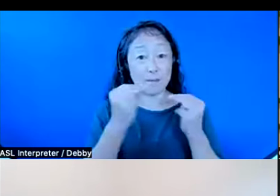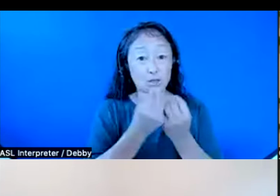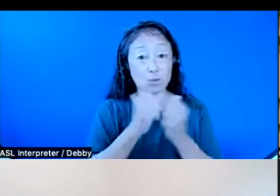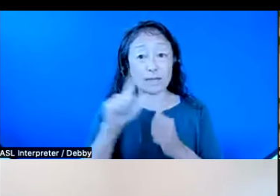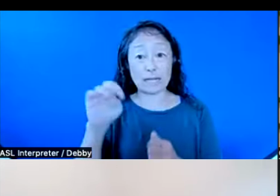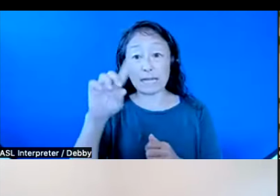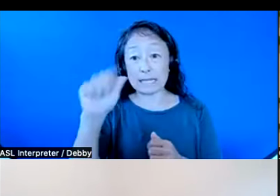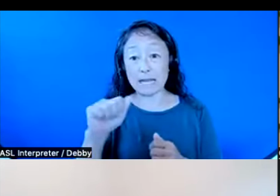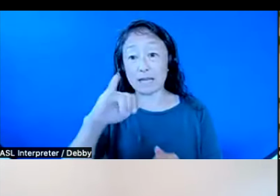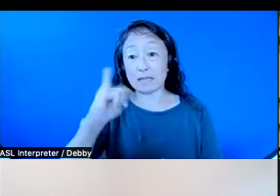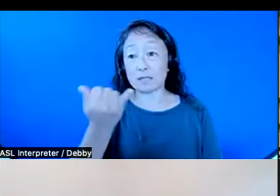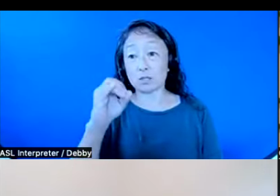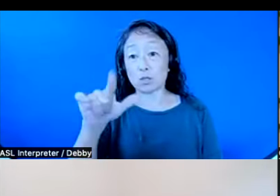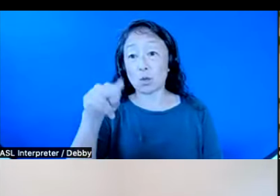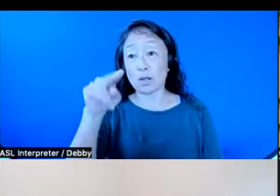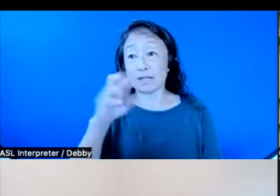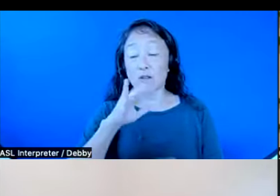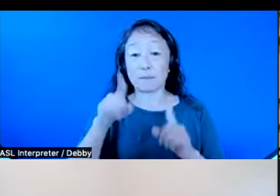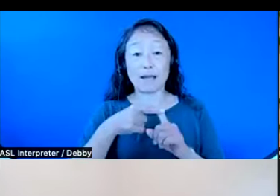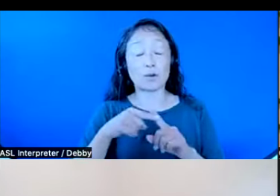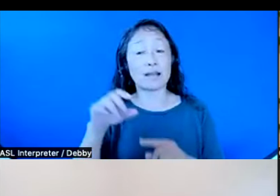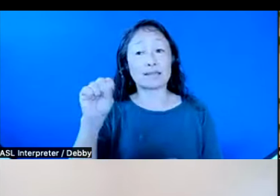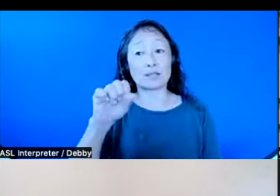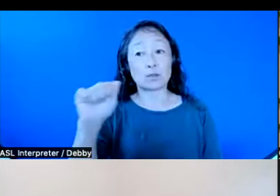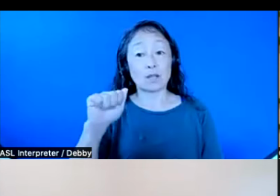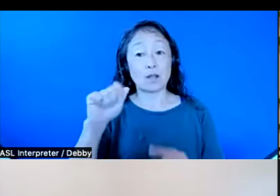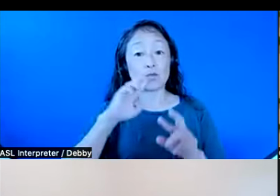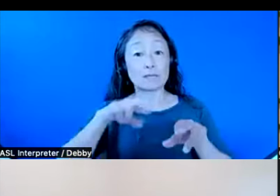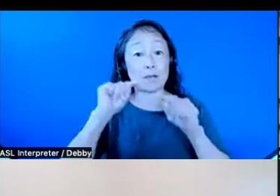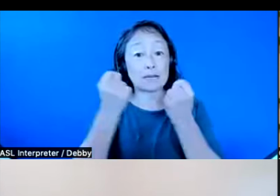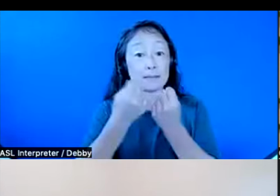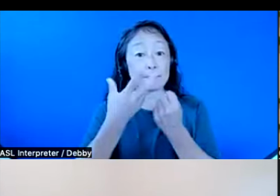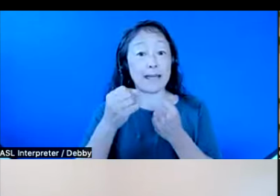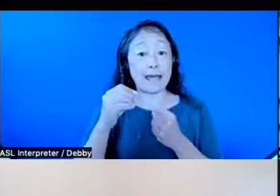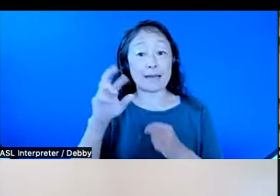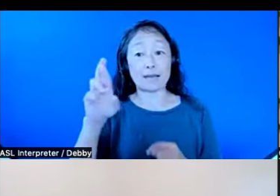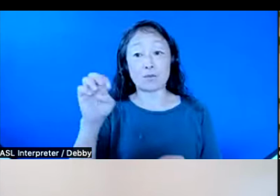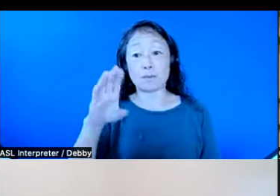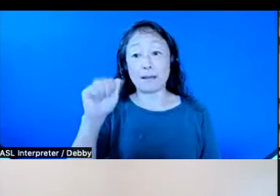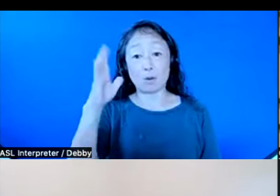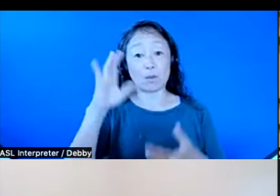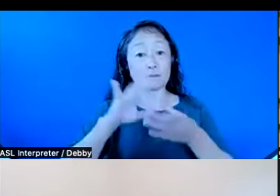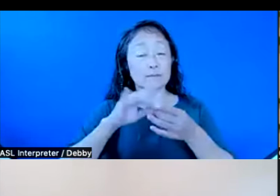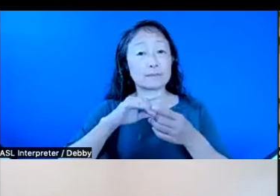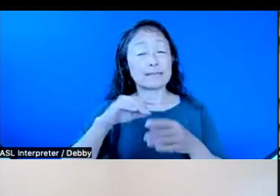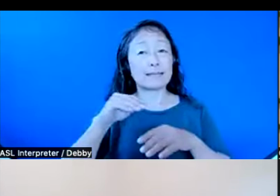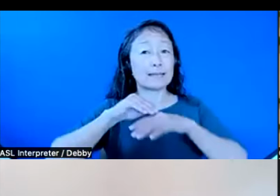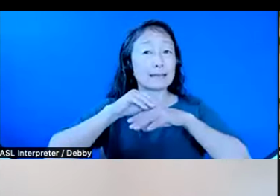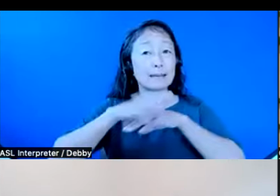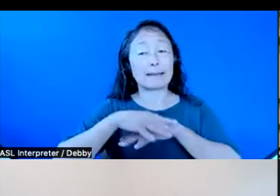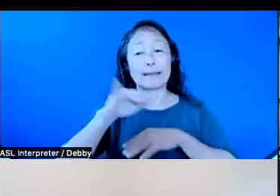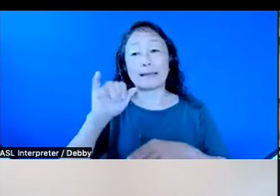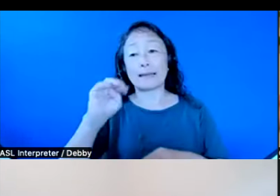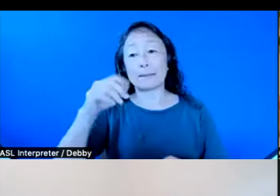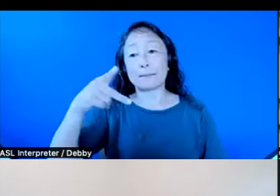team. And Rebecca will be doing the impact of sexual violence today. And that's what will be on the record.